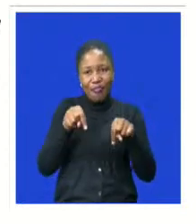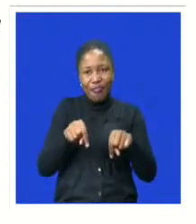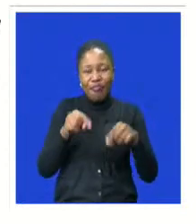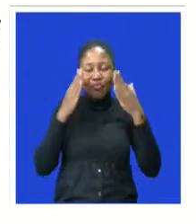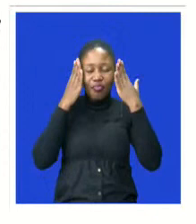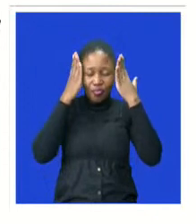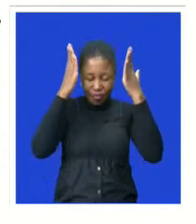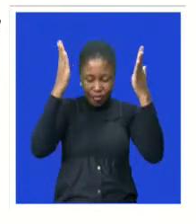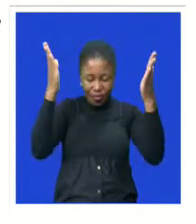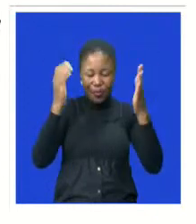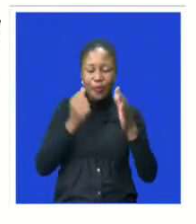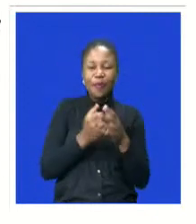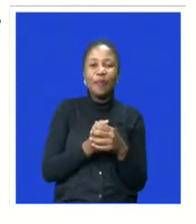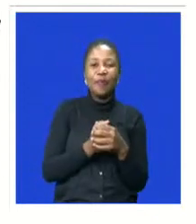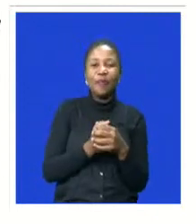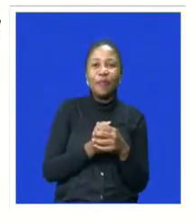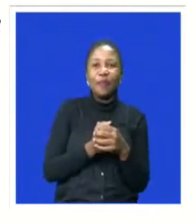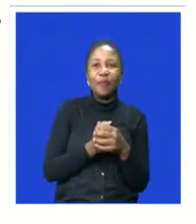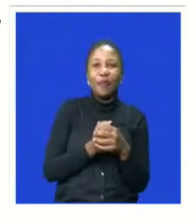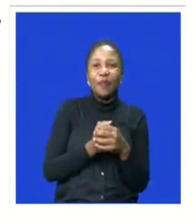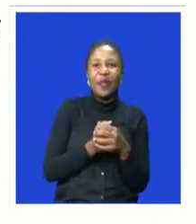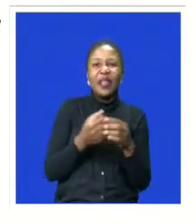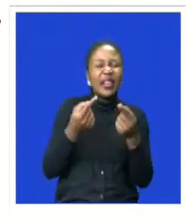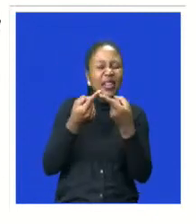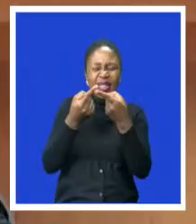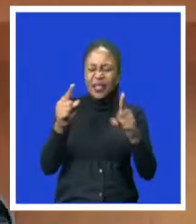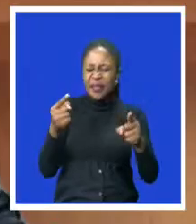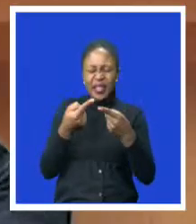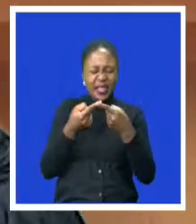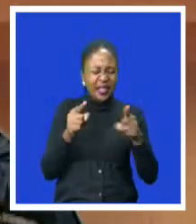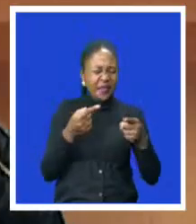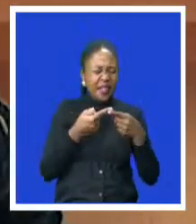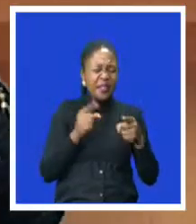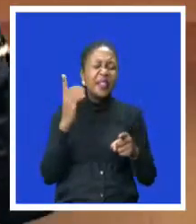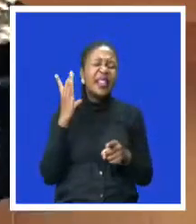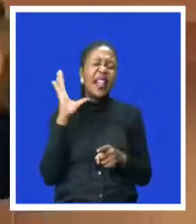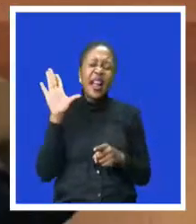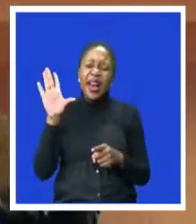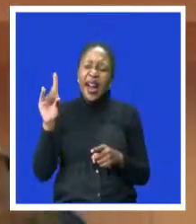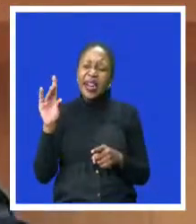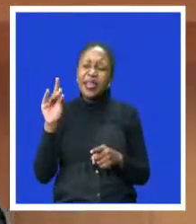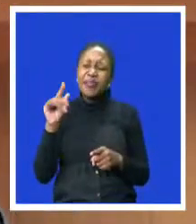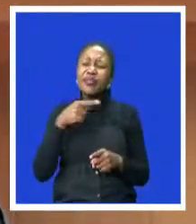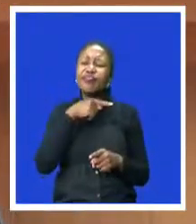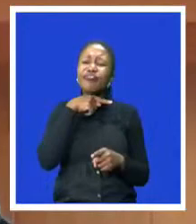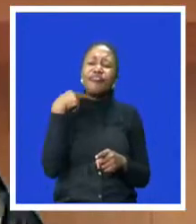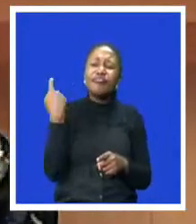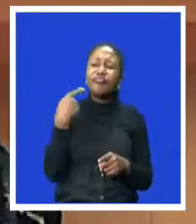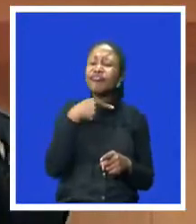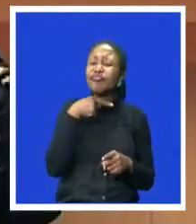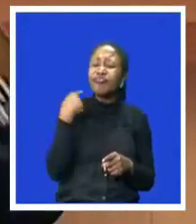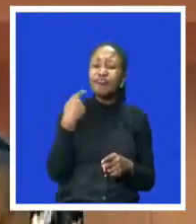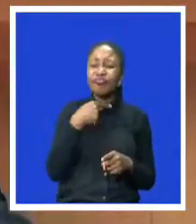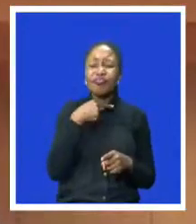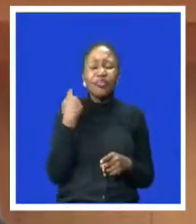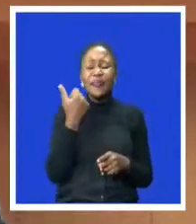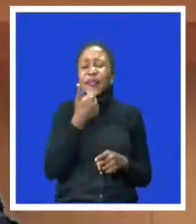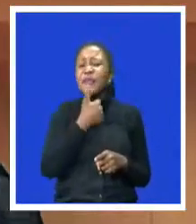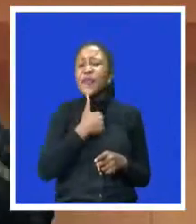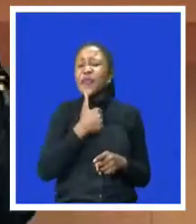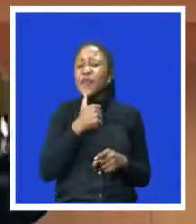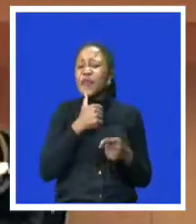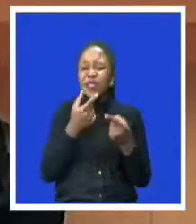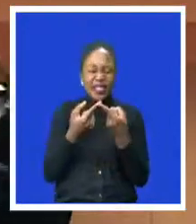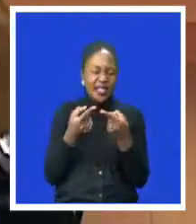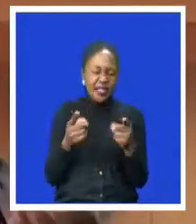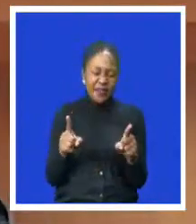for ritual purposes. We also know that we have Bojamlud at home that we don't kill